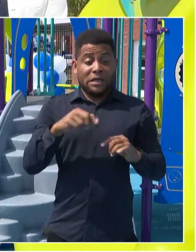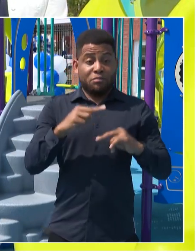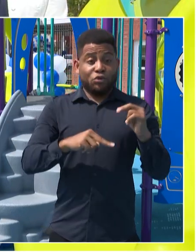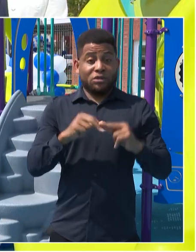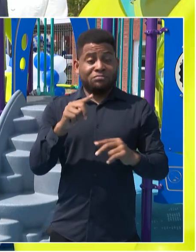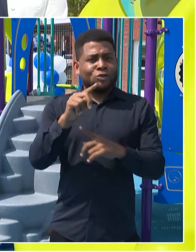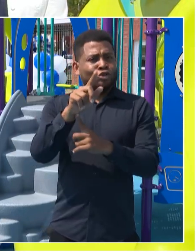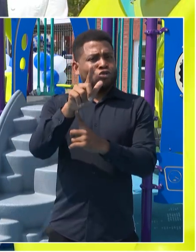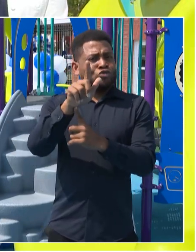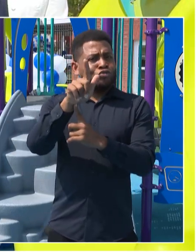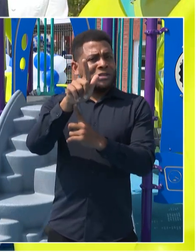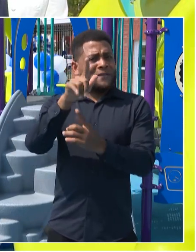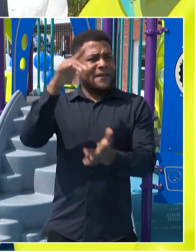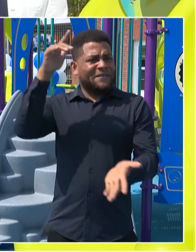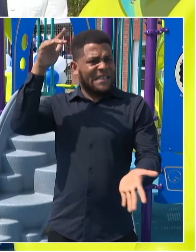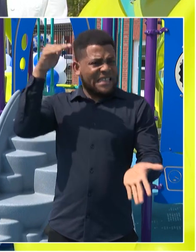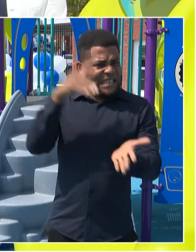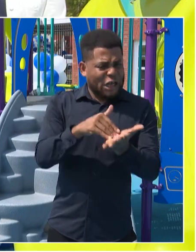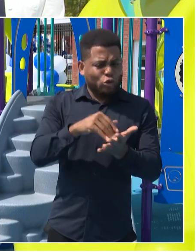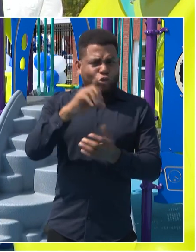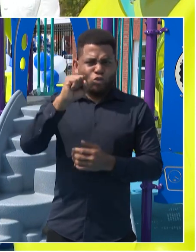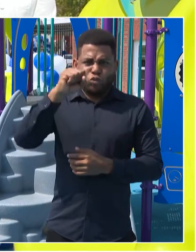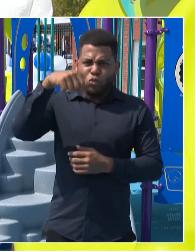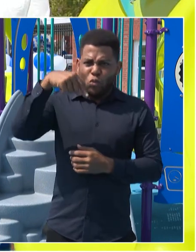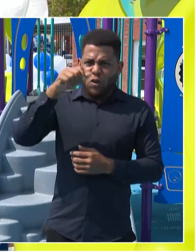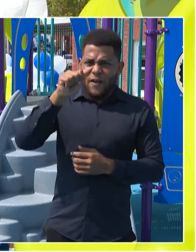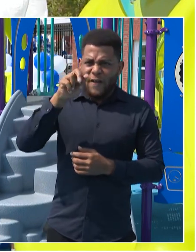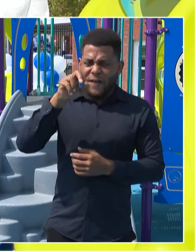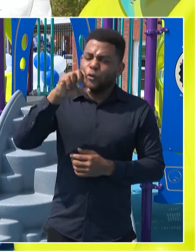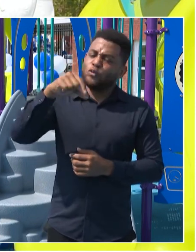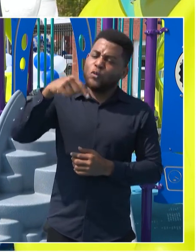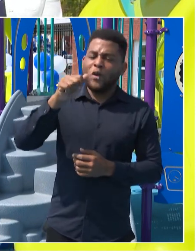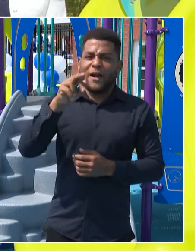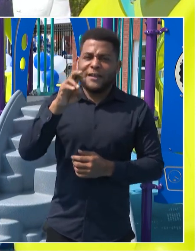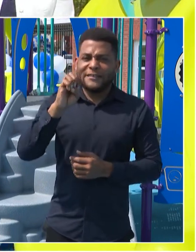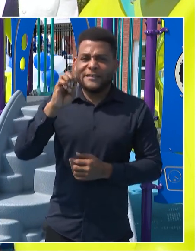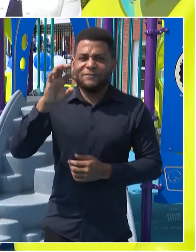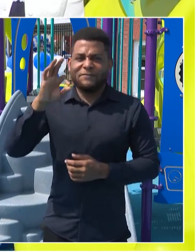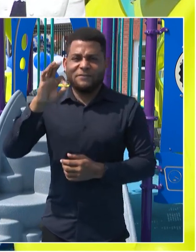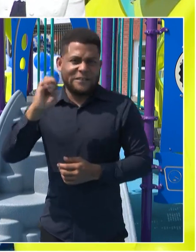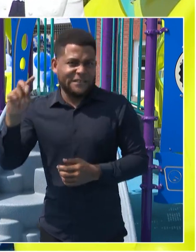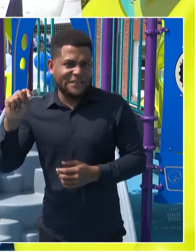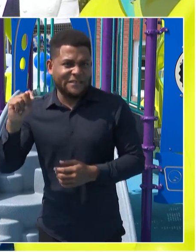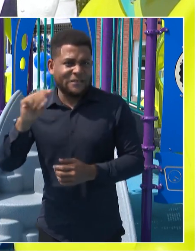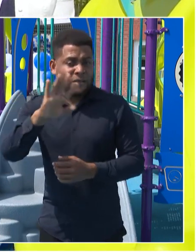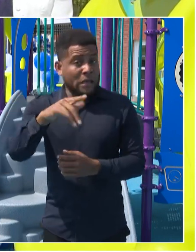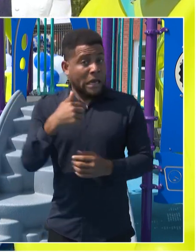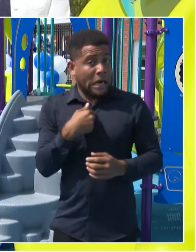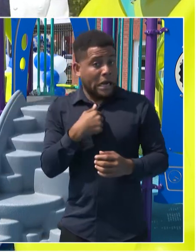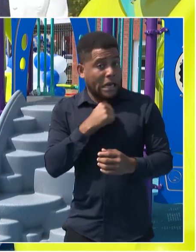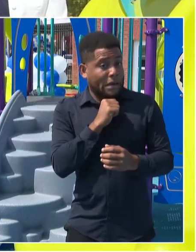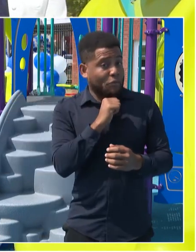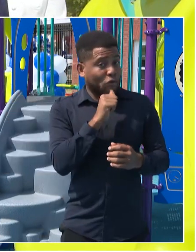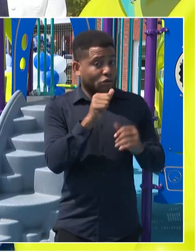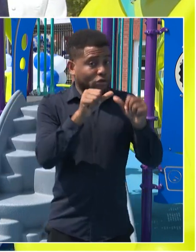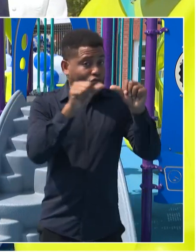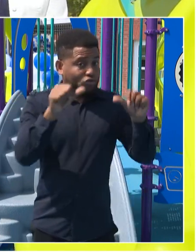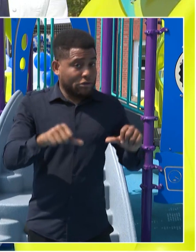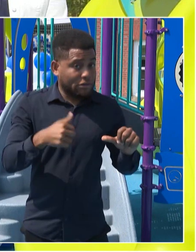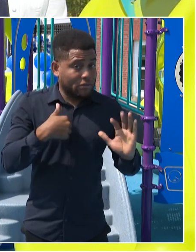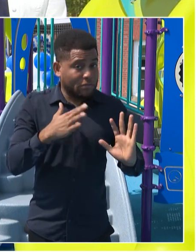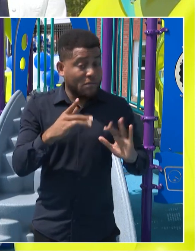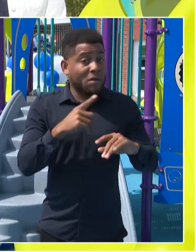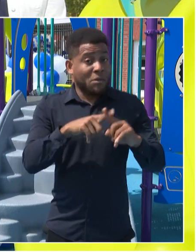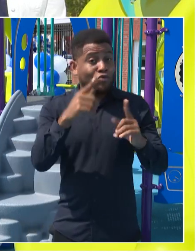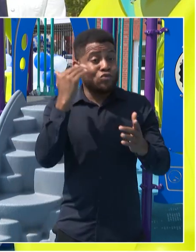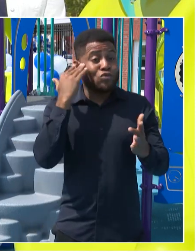Now, I'm not an architect, but I know that's equivalent to about 5 basketball courts, right? So we got a lot of space here, and